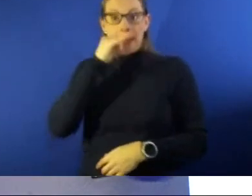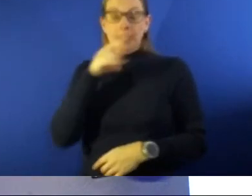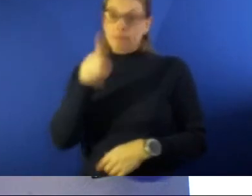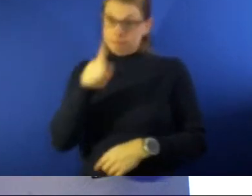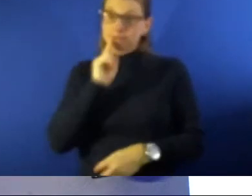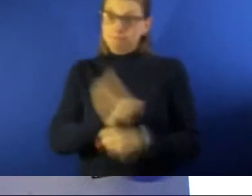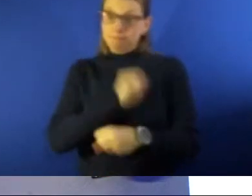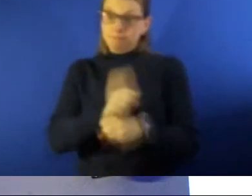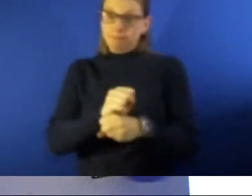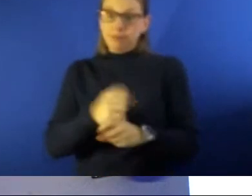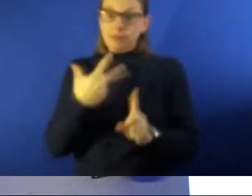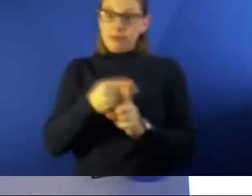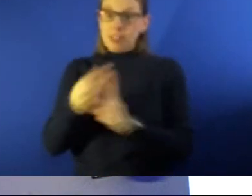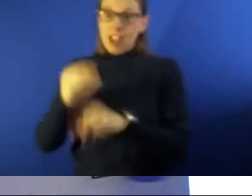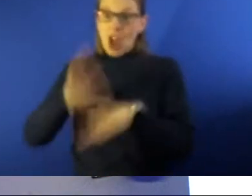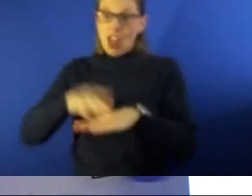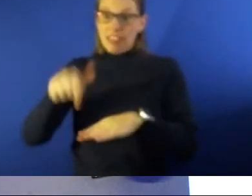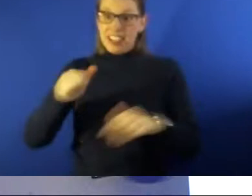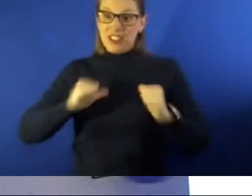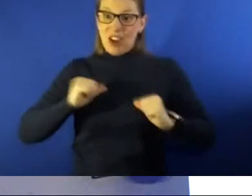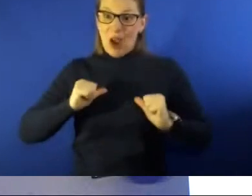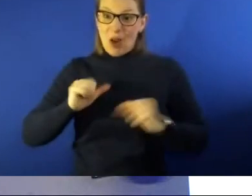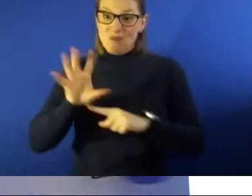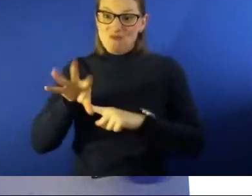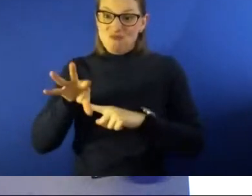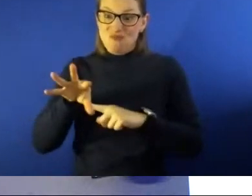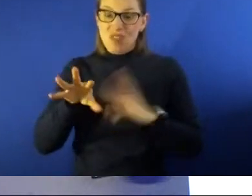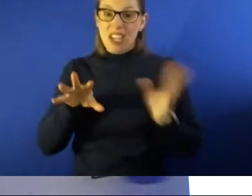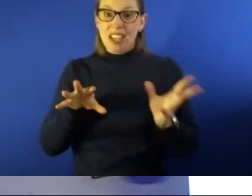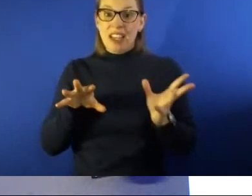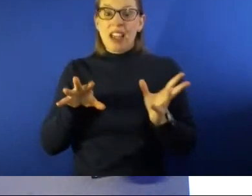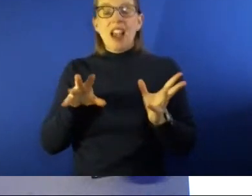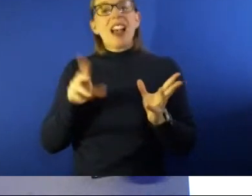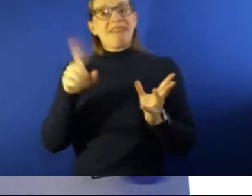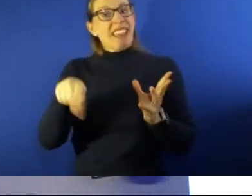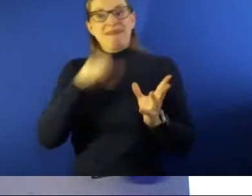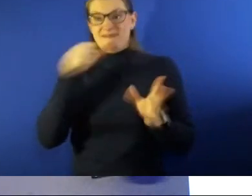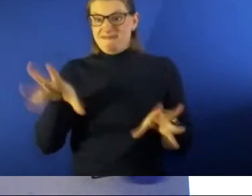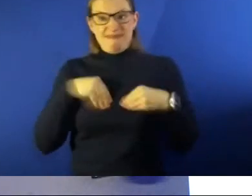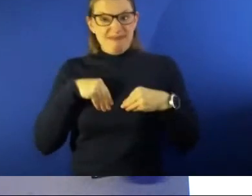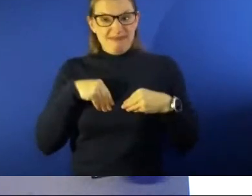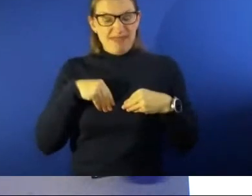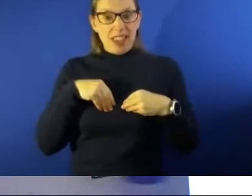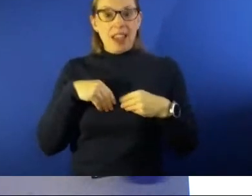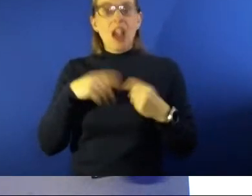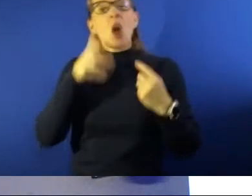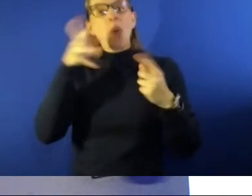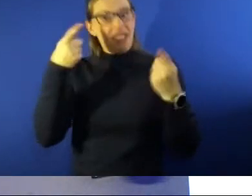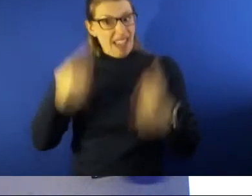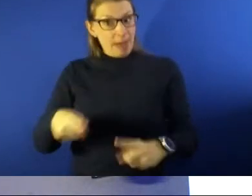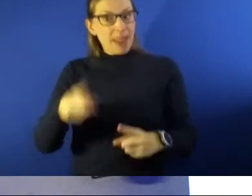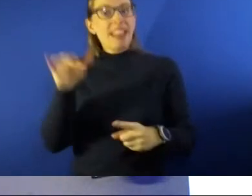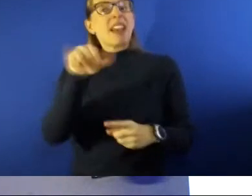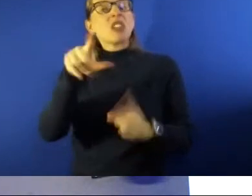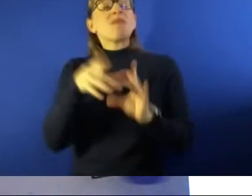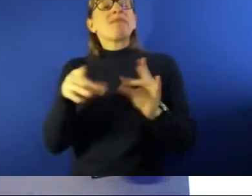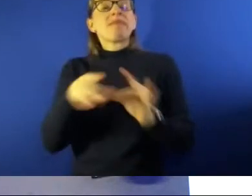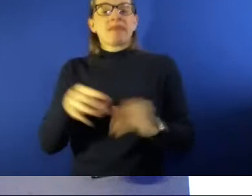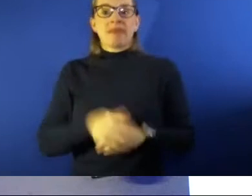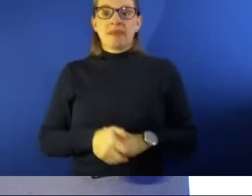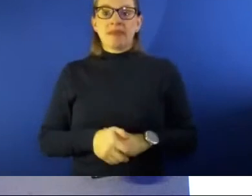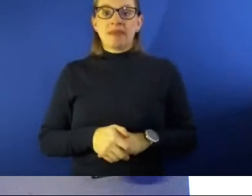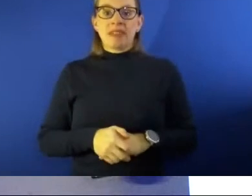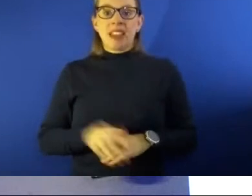really well, let me tell you. So it's a lot of pressure. It is, but it's going to happen. Like you said, it's like a